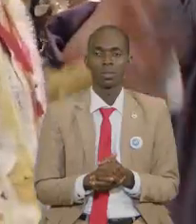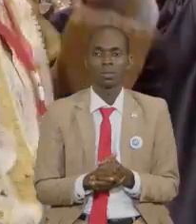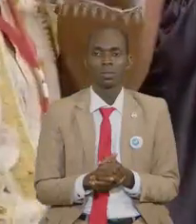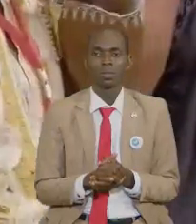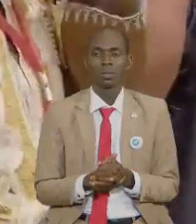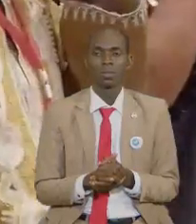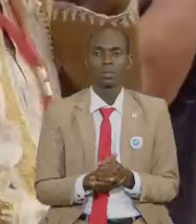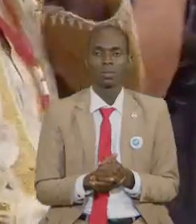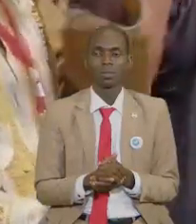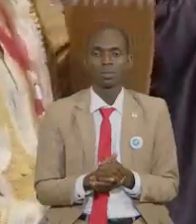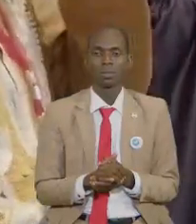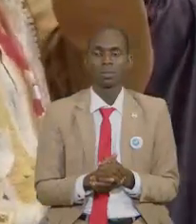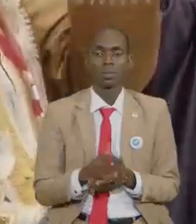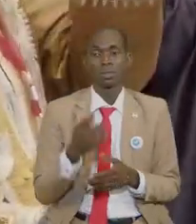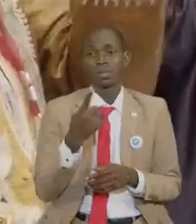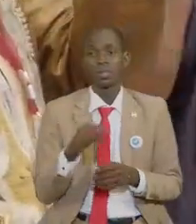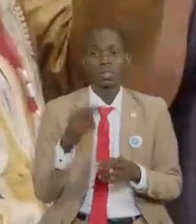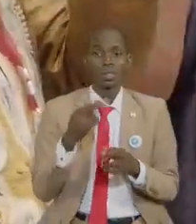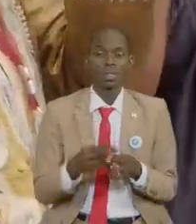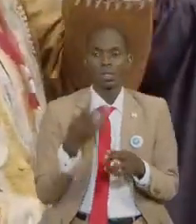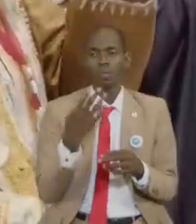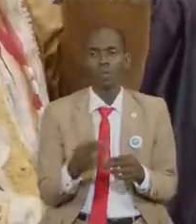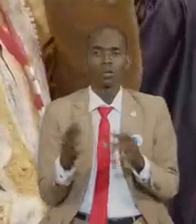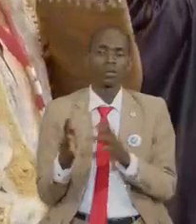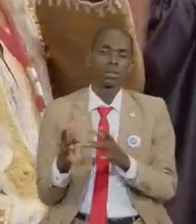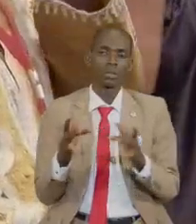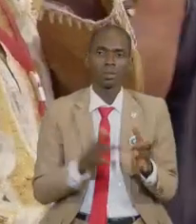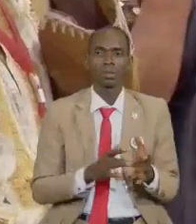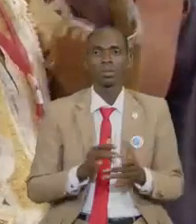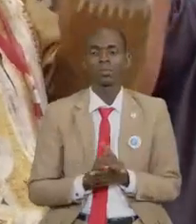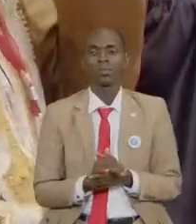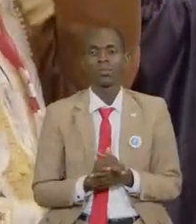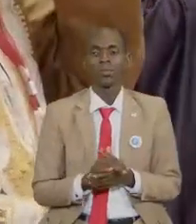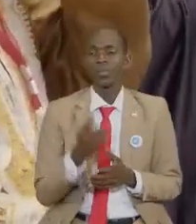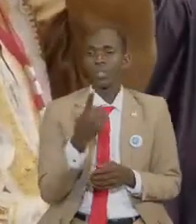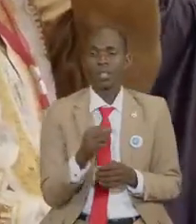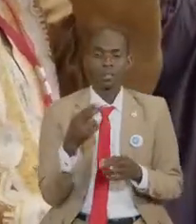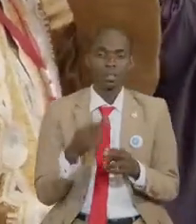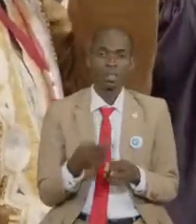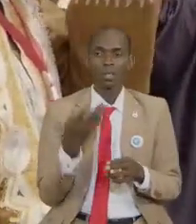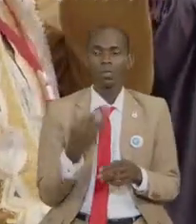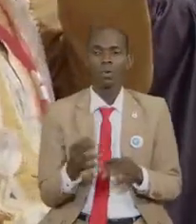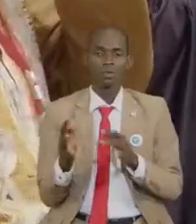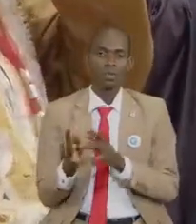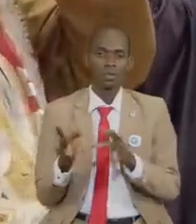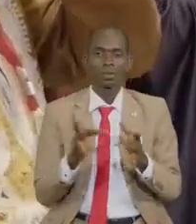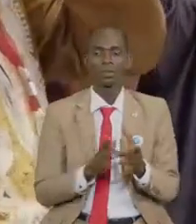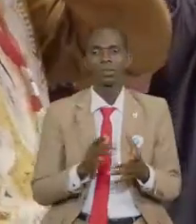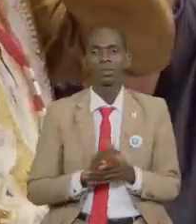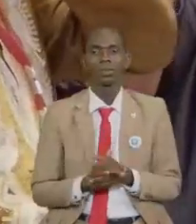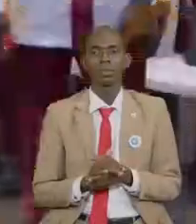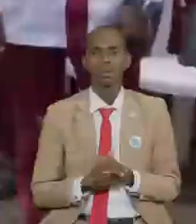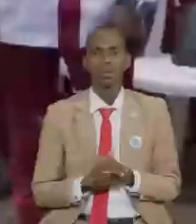The name of Jesus. The name of Jesus.